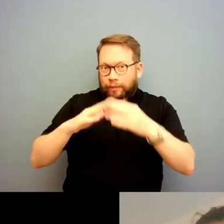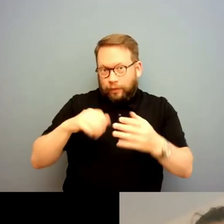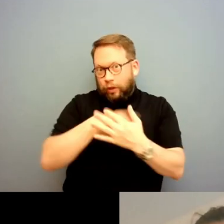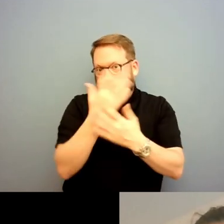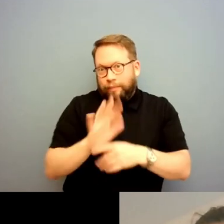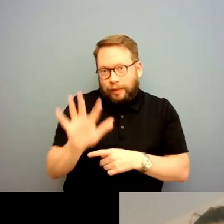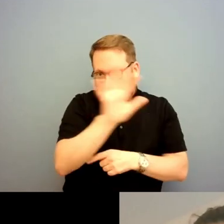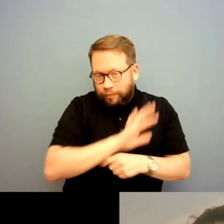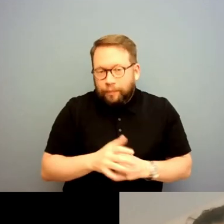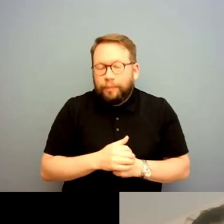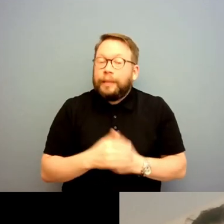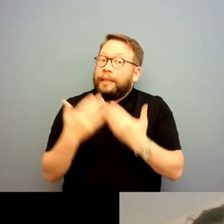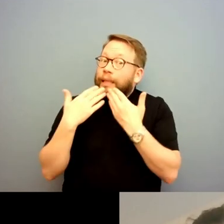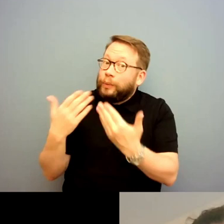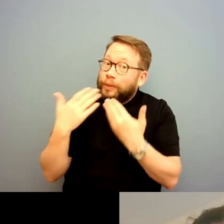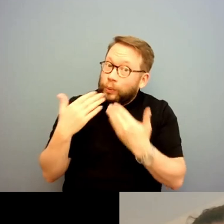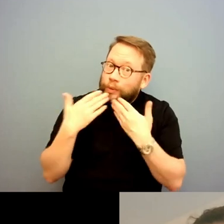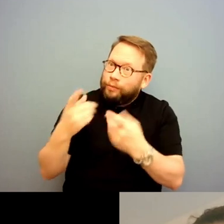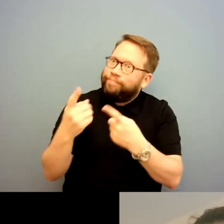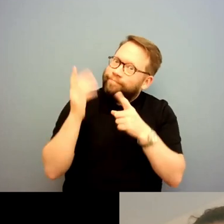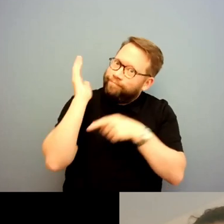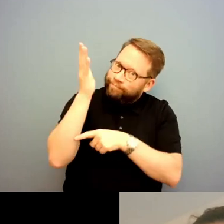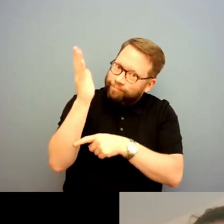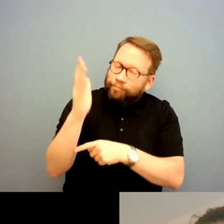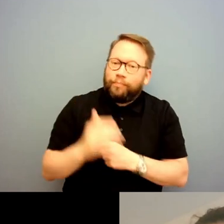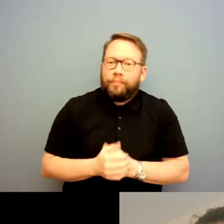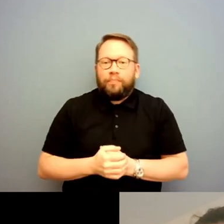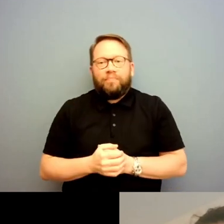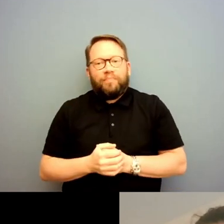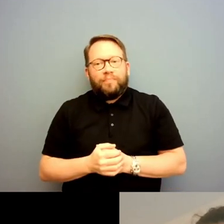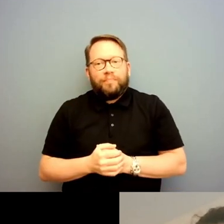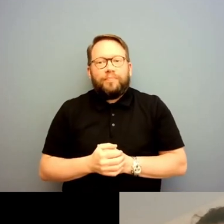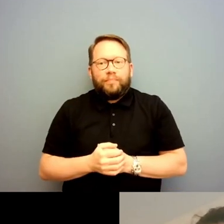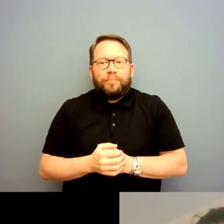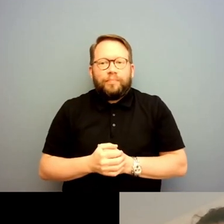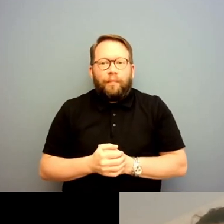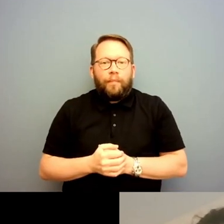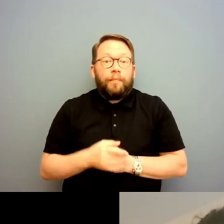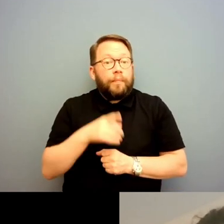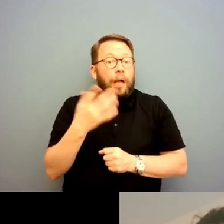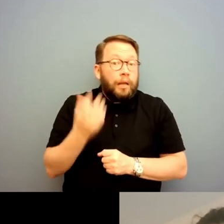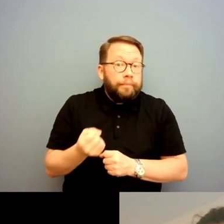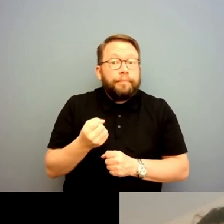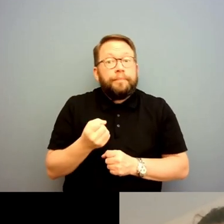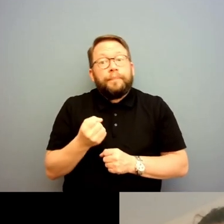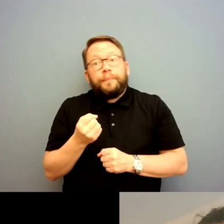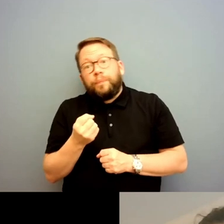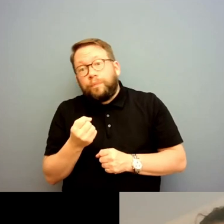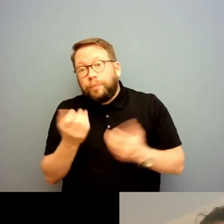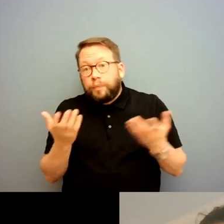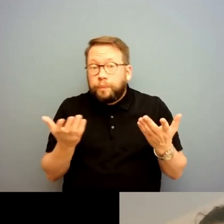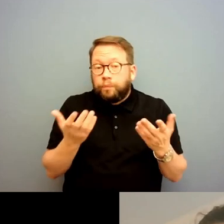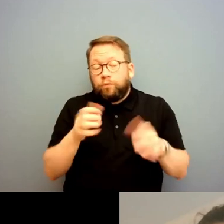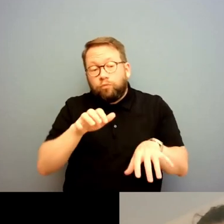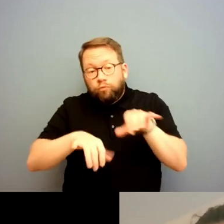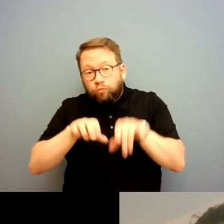along in the program, but please, if you could stay, and maybe there will be some questions for you in the chat, or we can come back